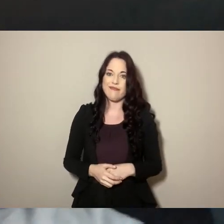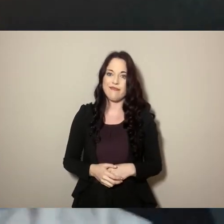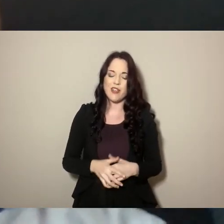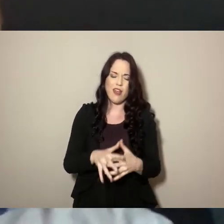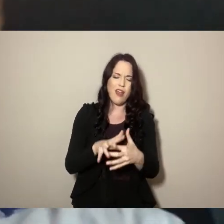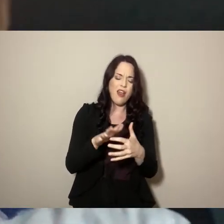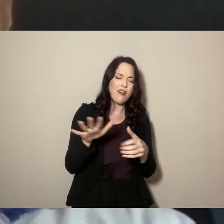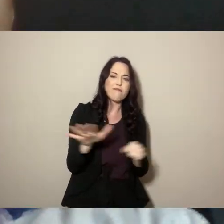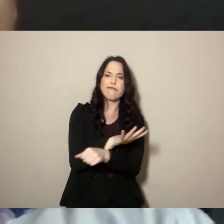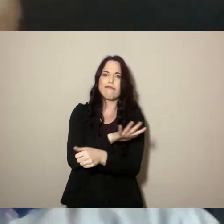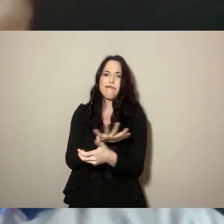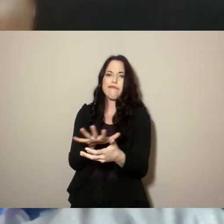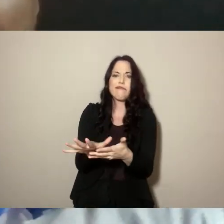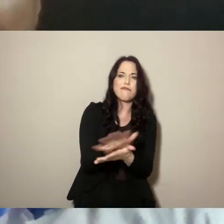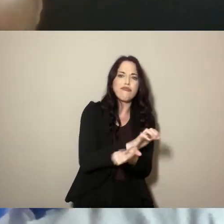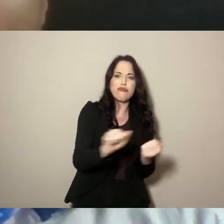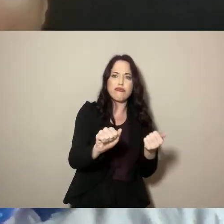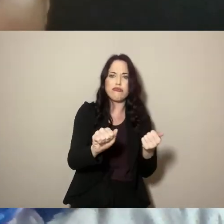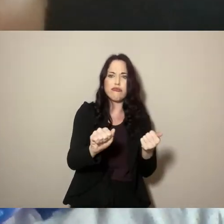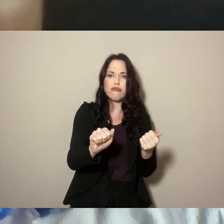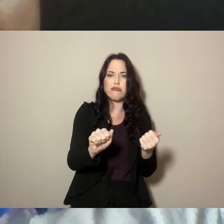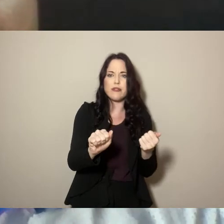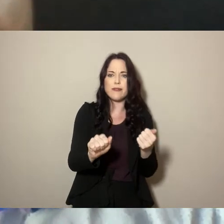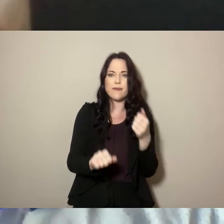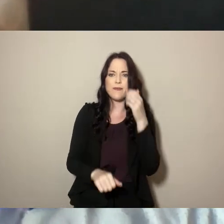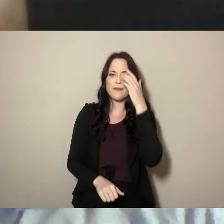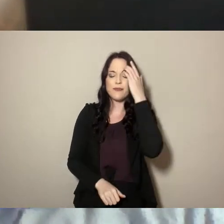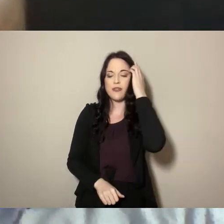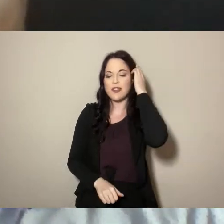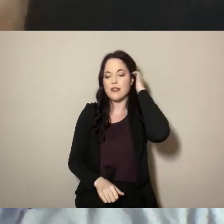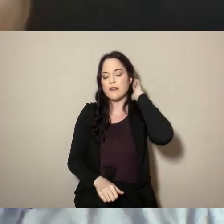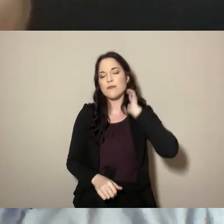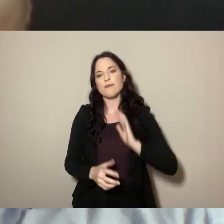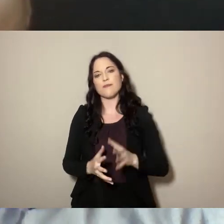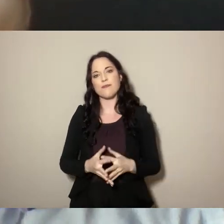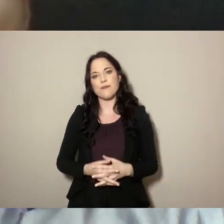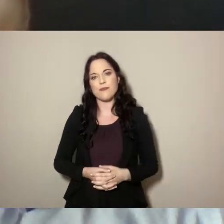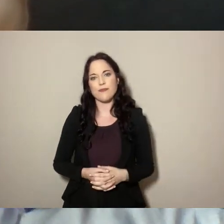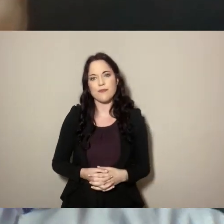and was completely ruined.